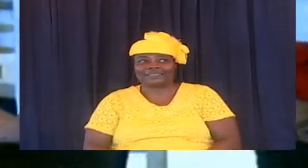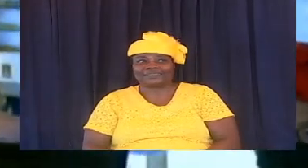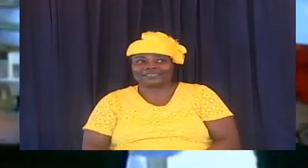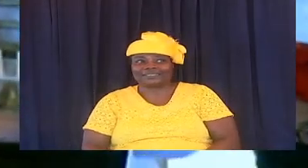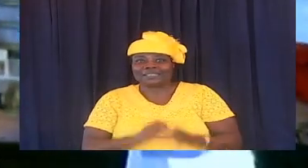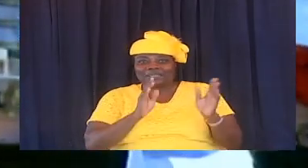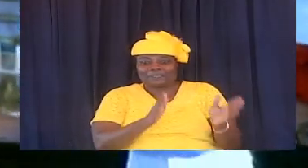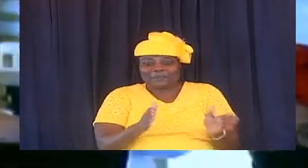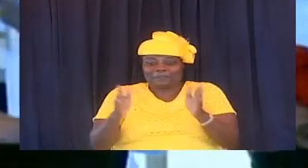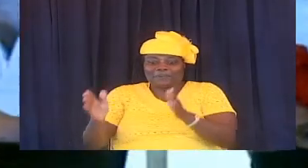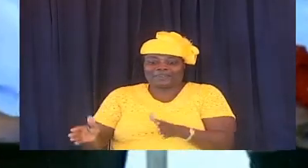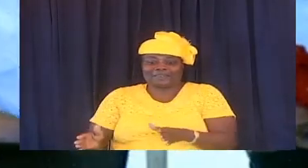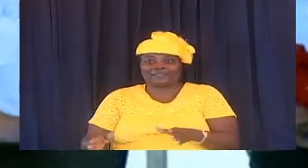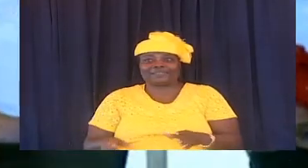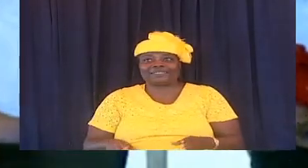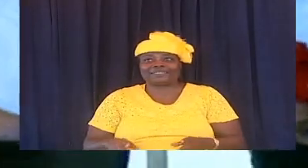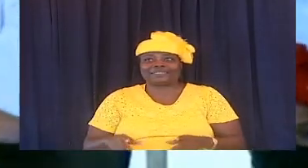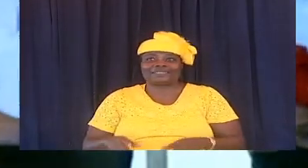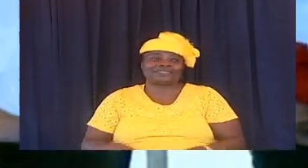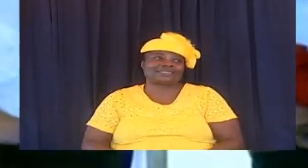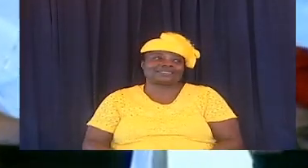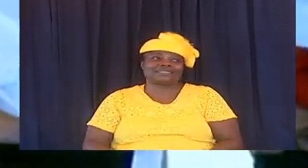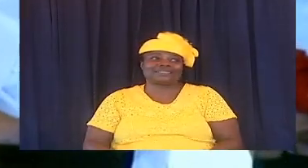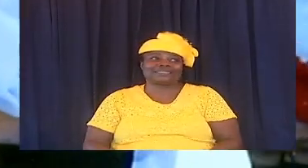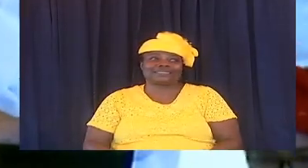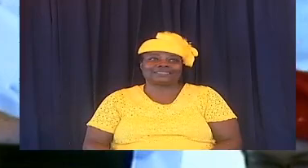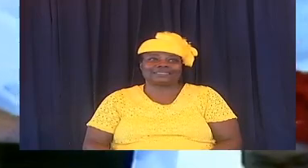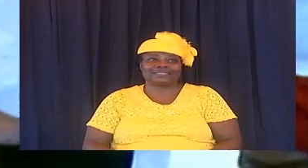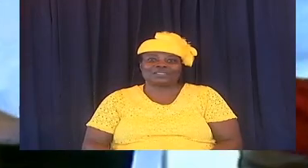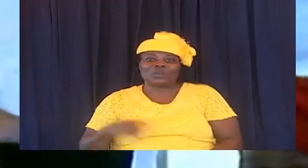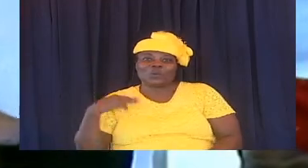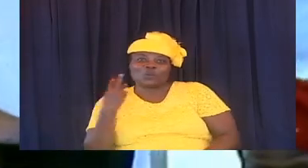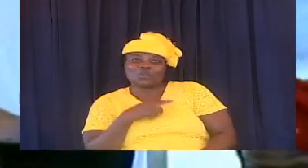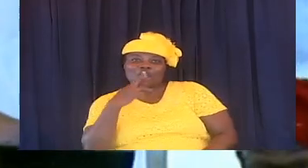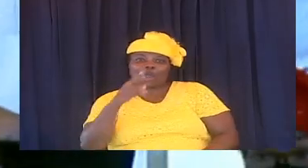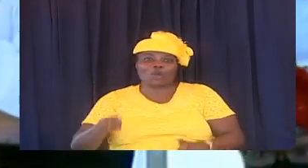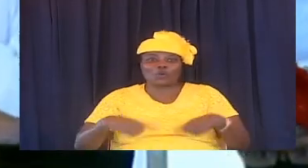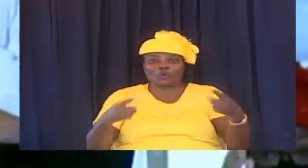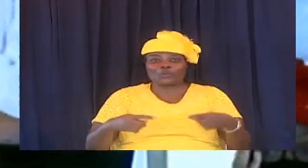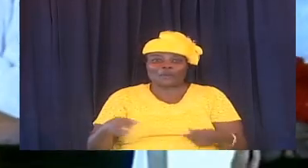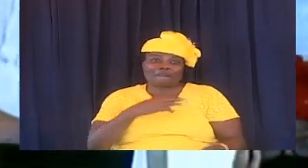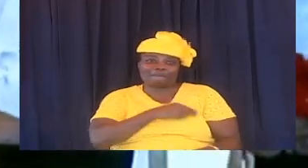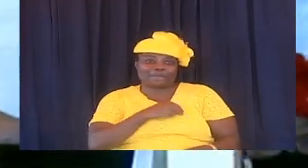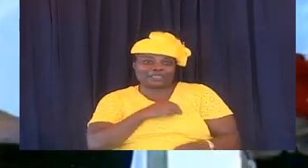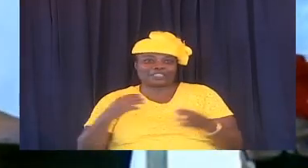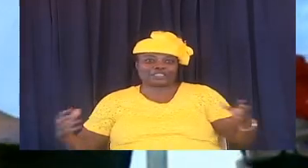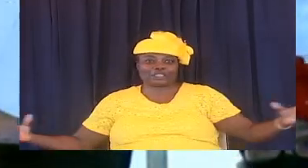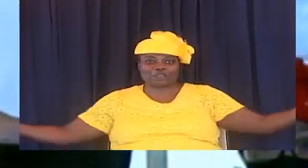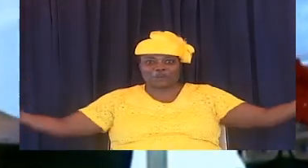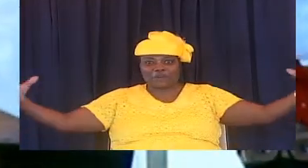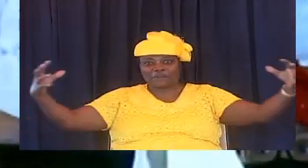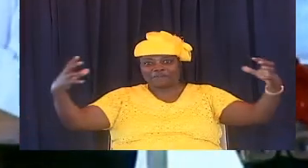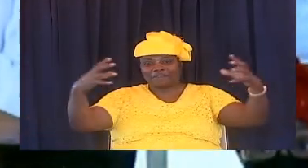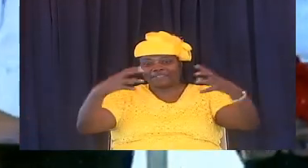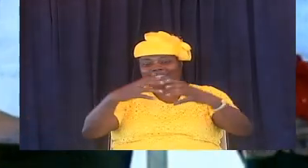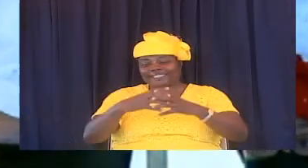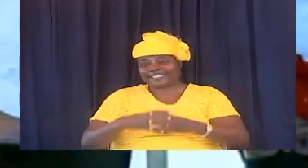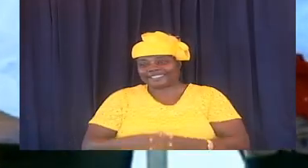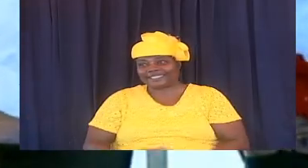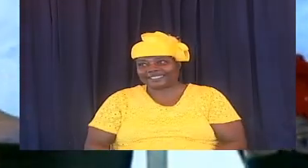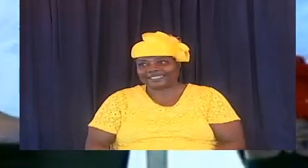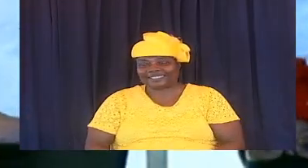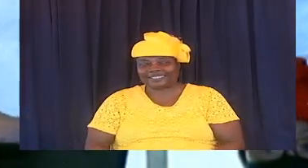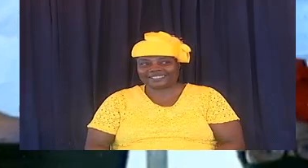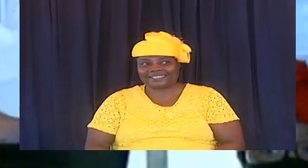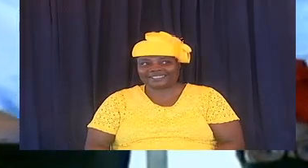time. So we're going to have Missions Convention. But hello, here how it's going to be done. Quickly, as quick as I can. Here it's going